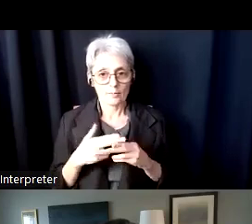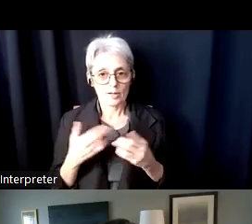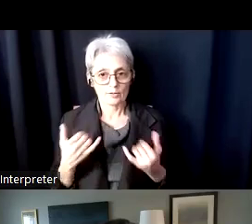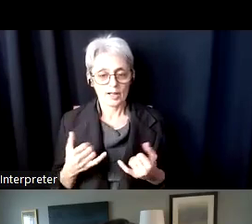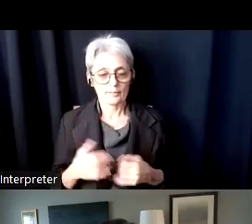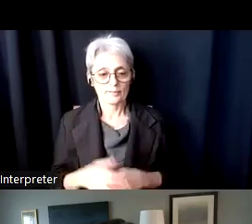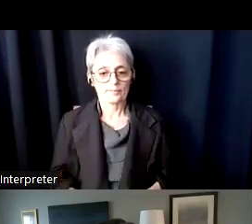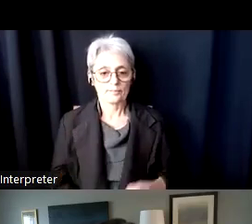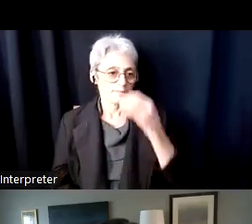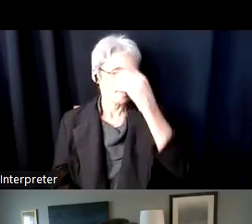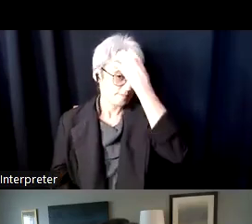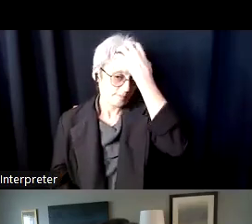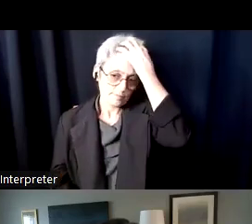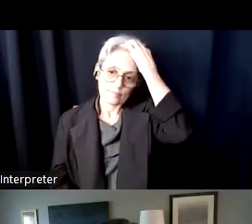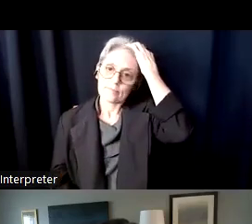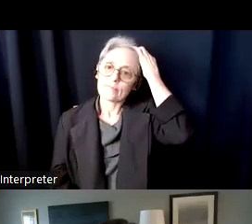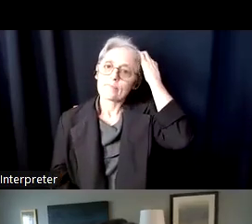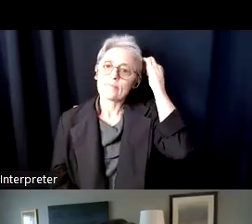Next.